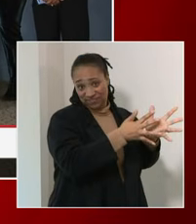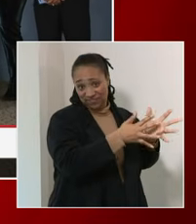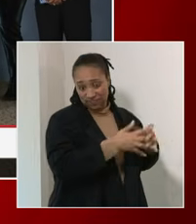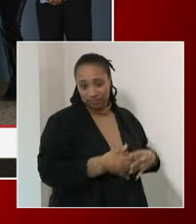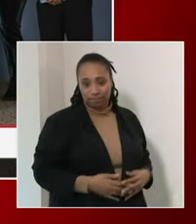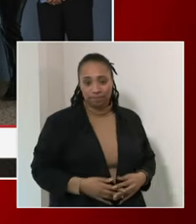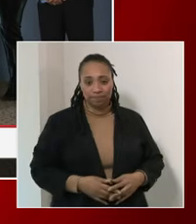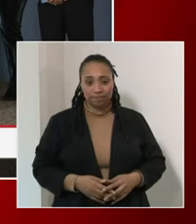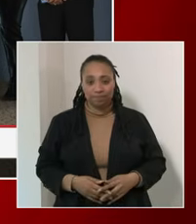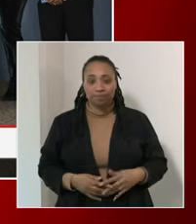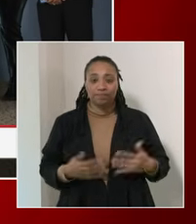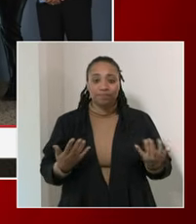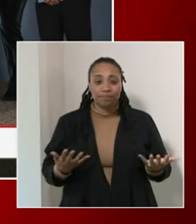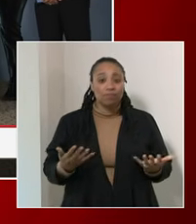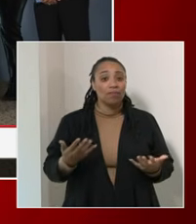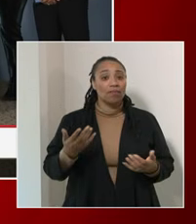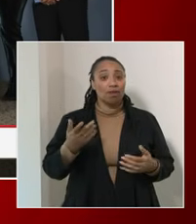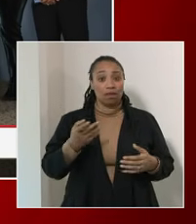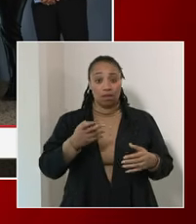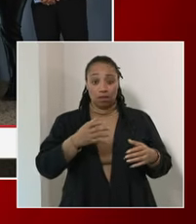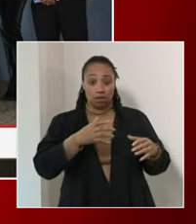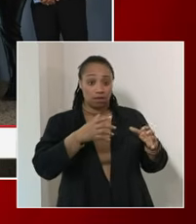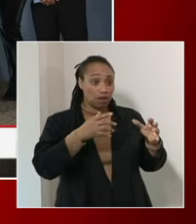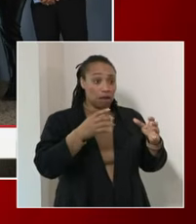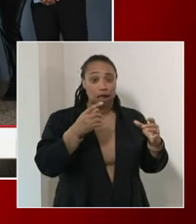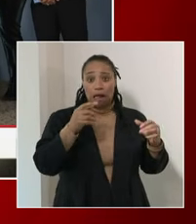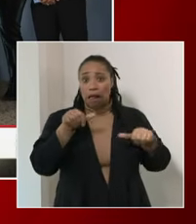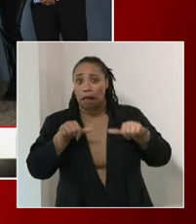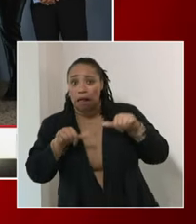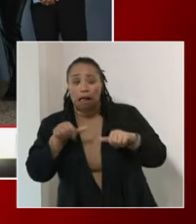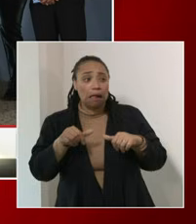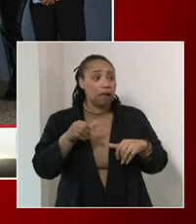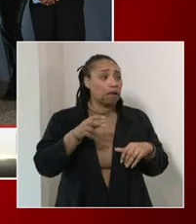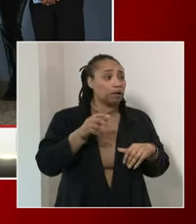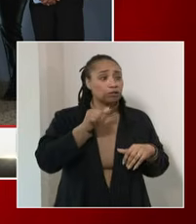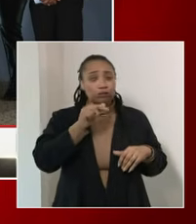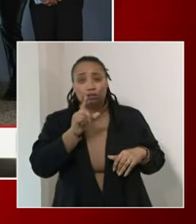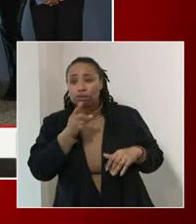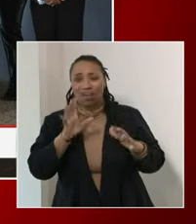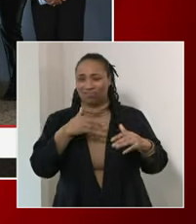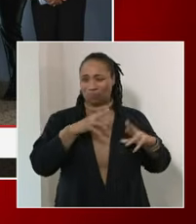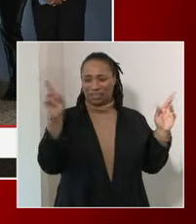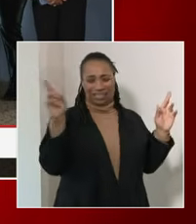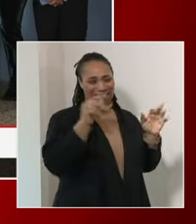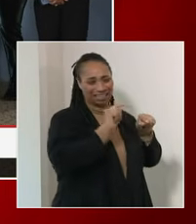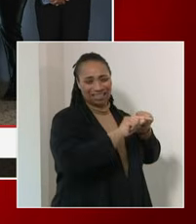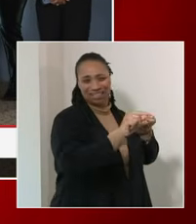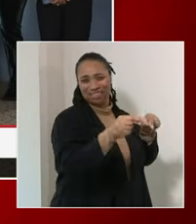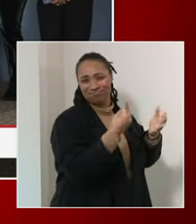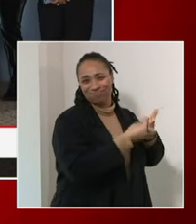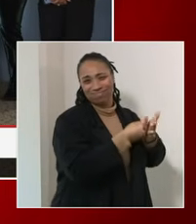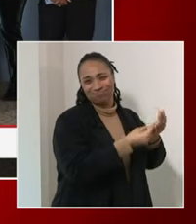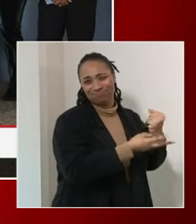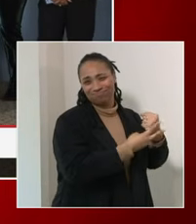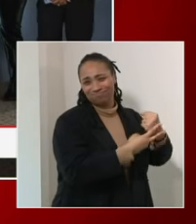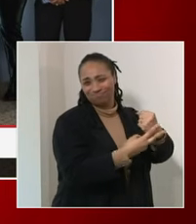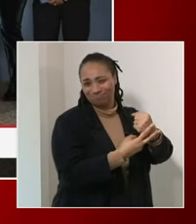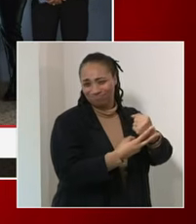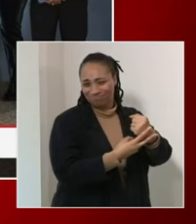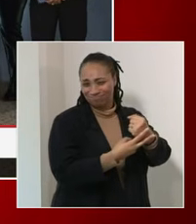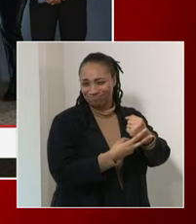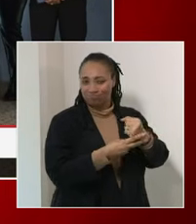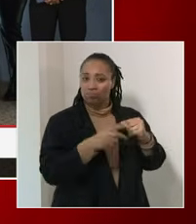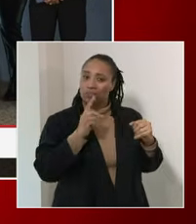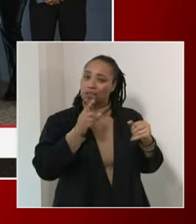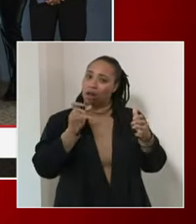there's not a question about whether there's available funding in the contingency cash reserve. It is meant to allow a city to be able to be